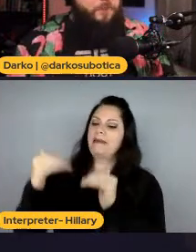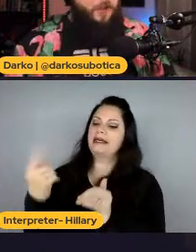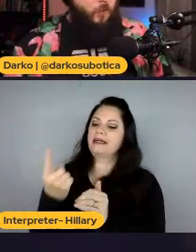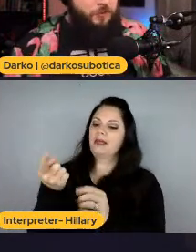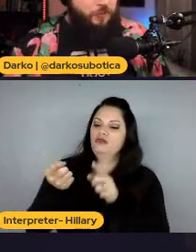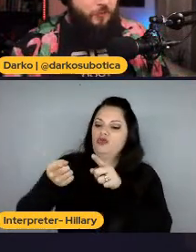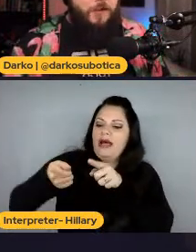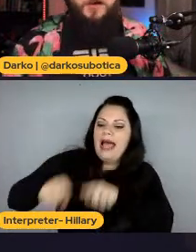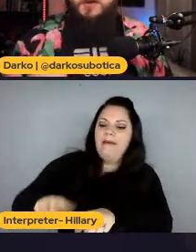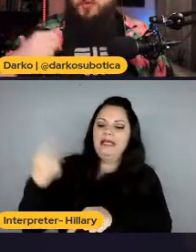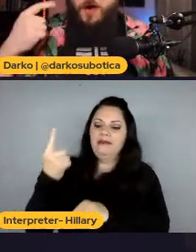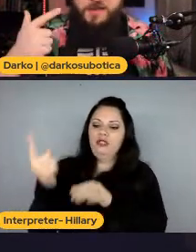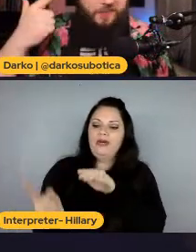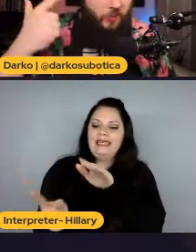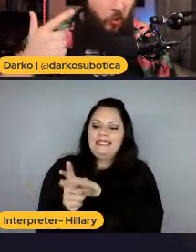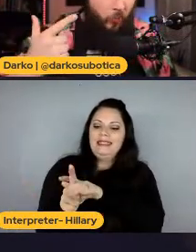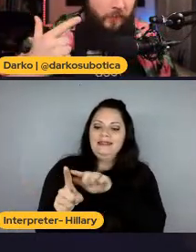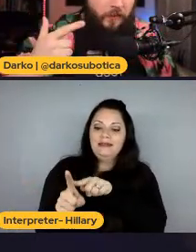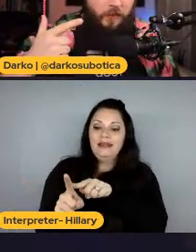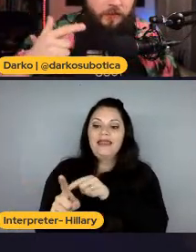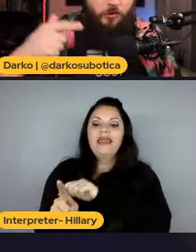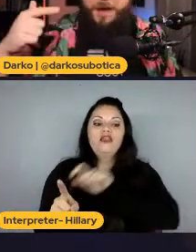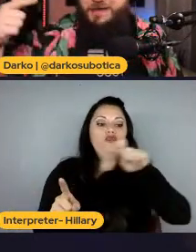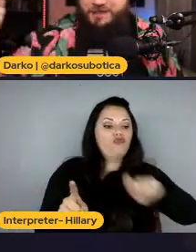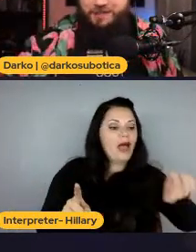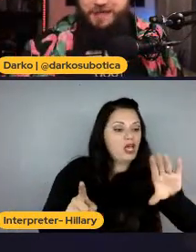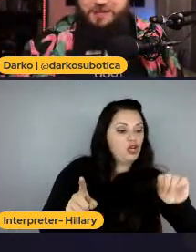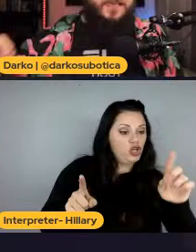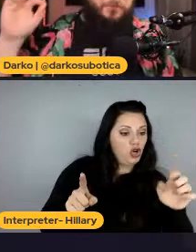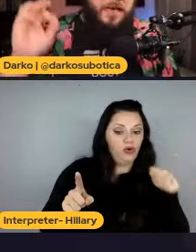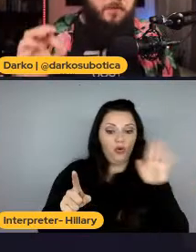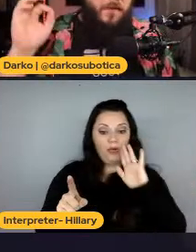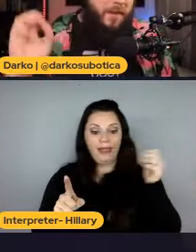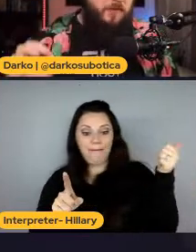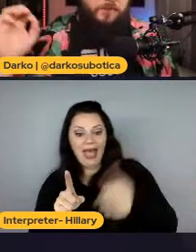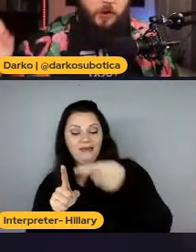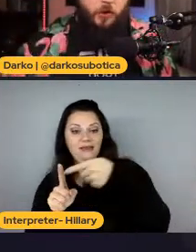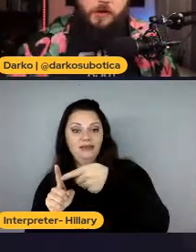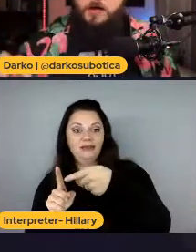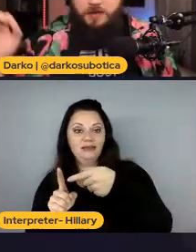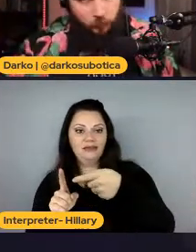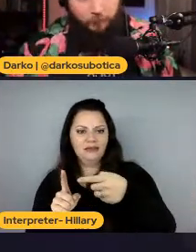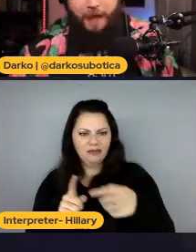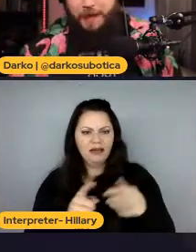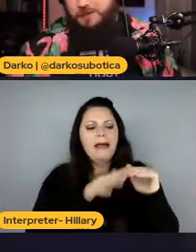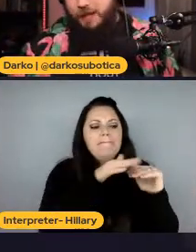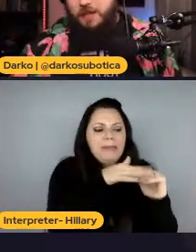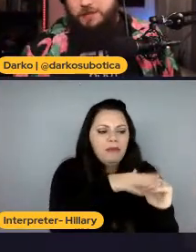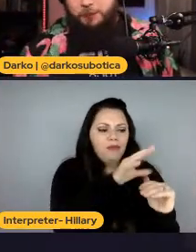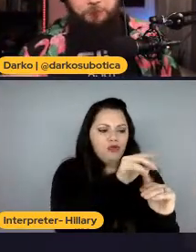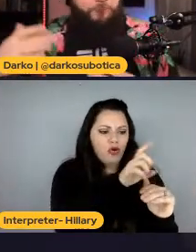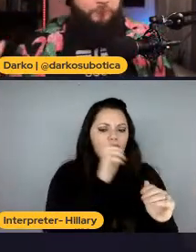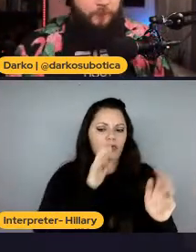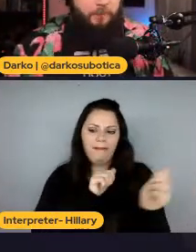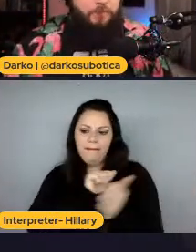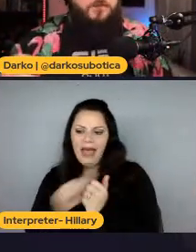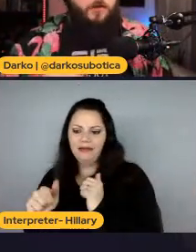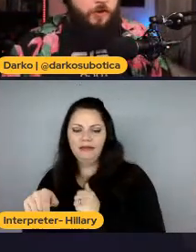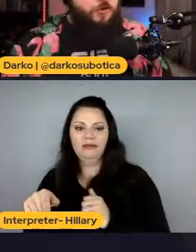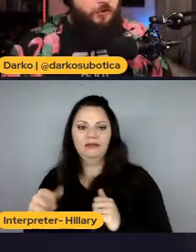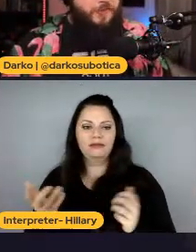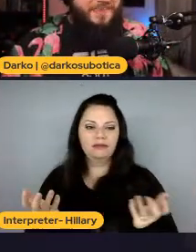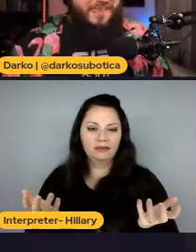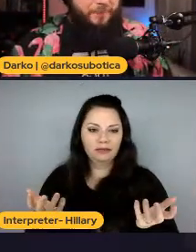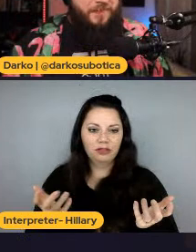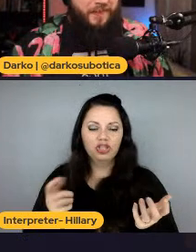happen. Then what you do, you write the code to pass that test. The minimum amount of code that will pass that test. Yeah?